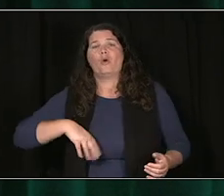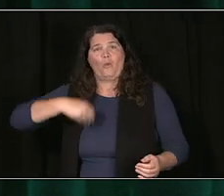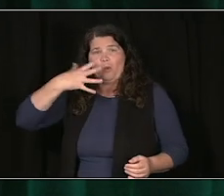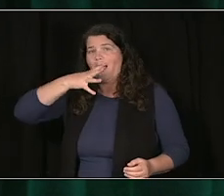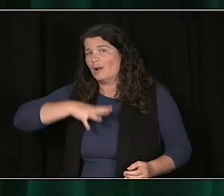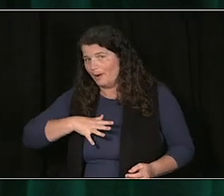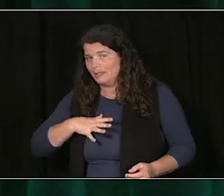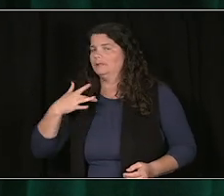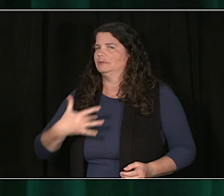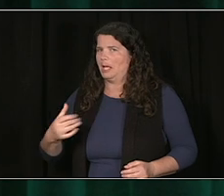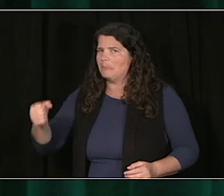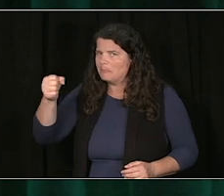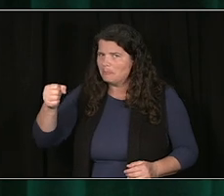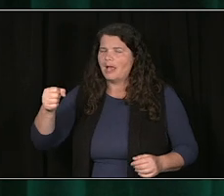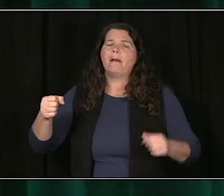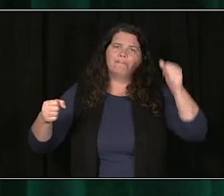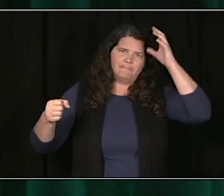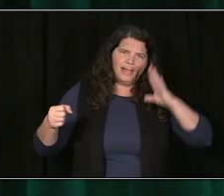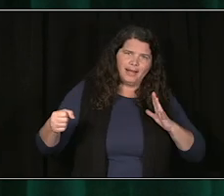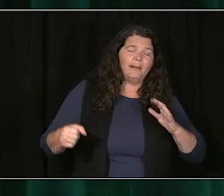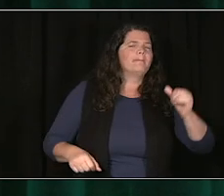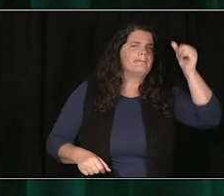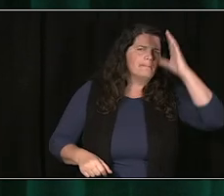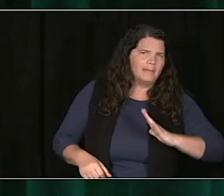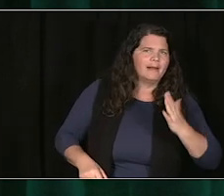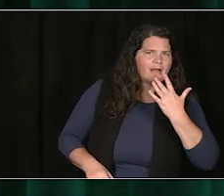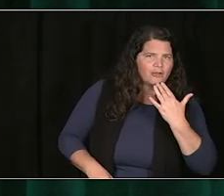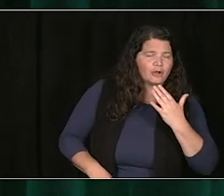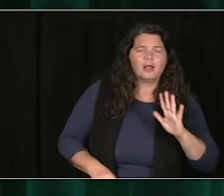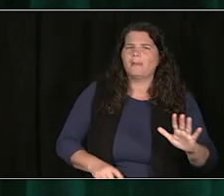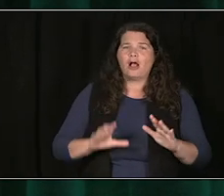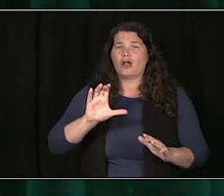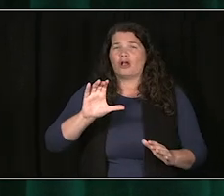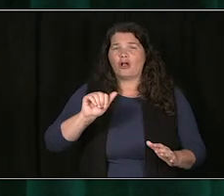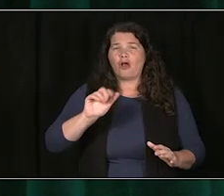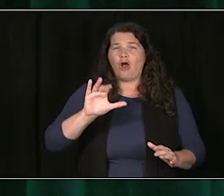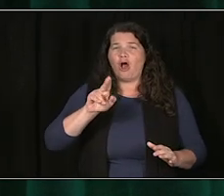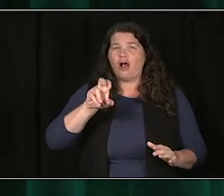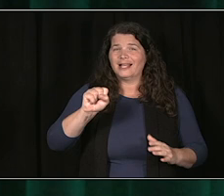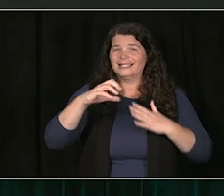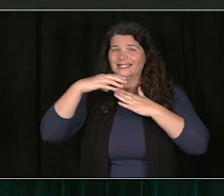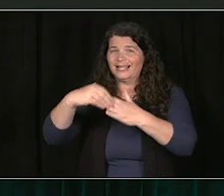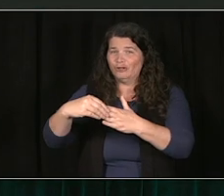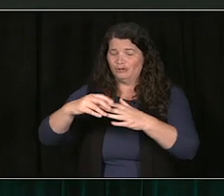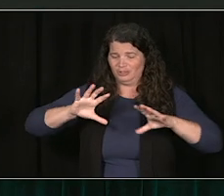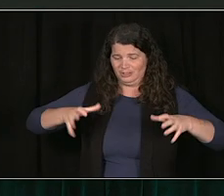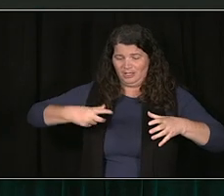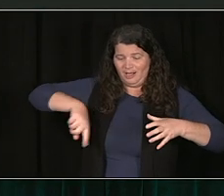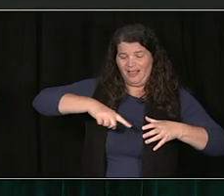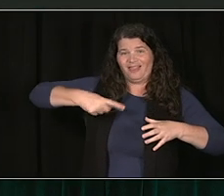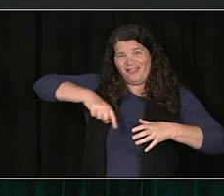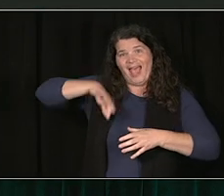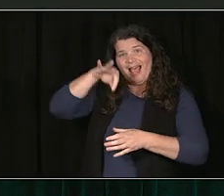and men of color, it's very rare to have caucuses elect women of color